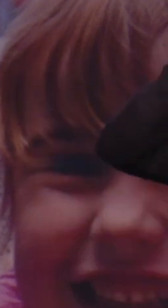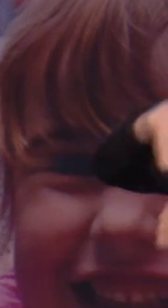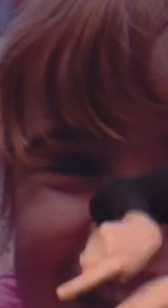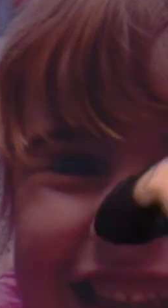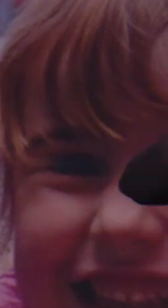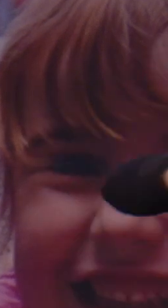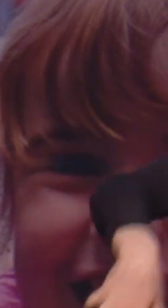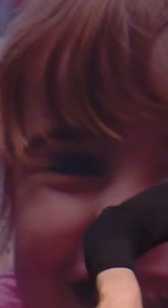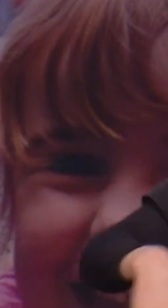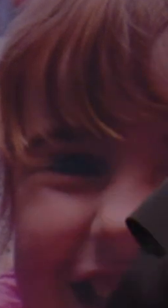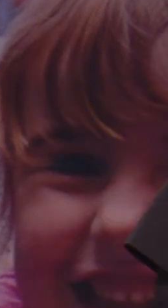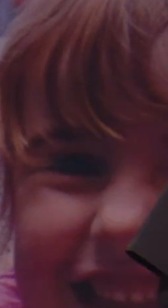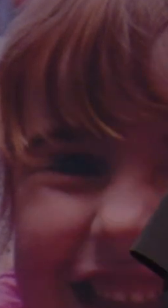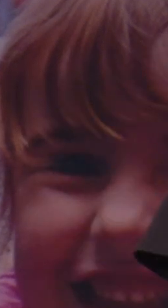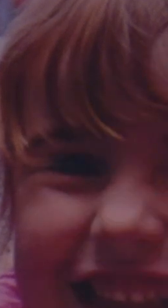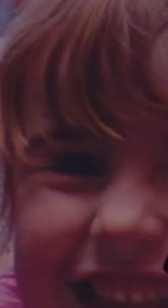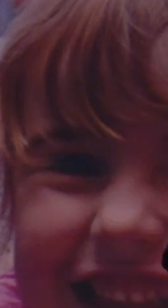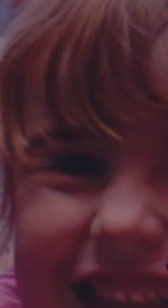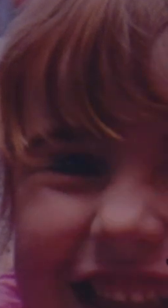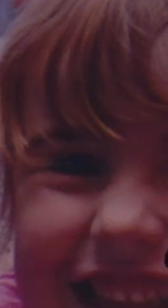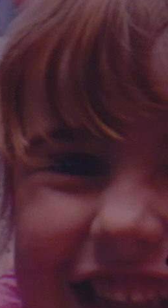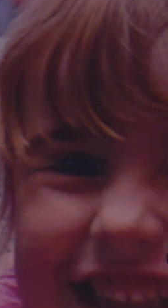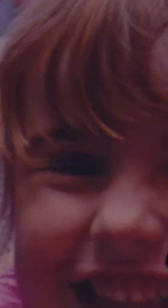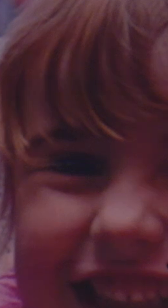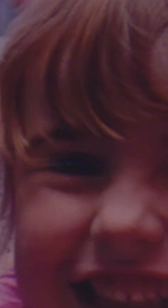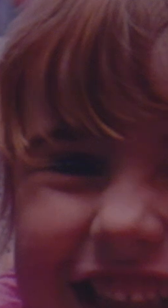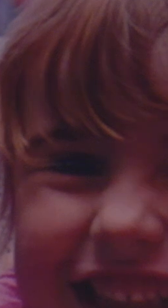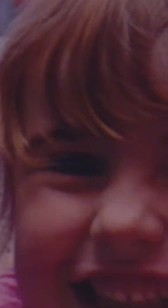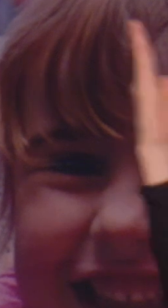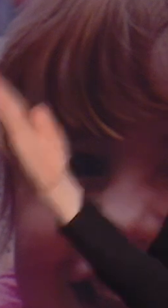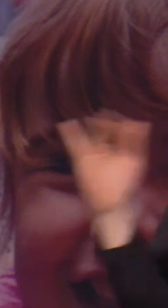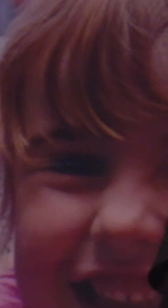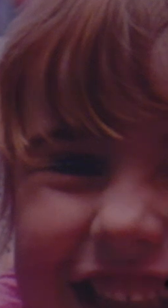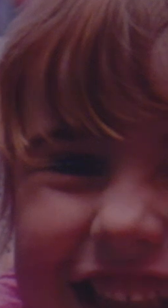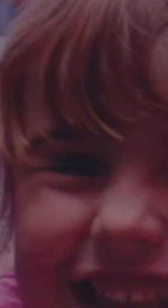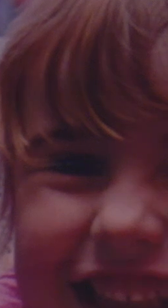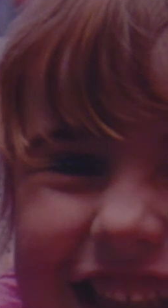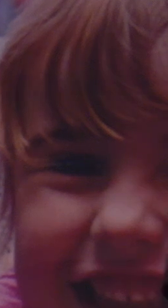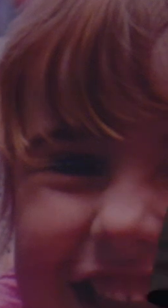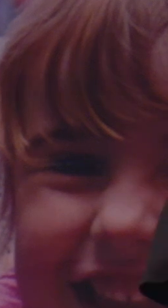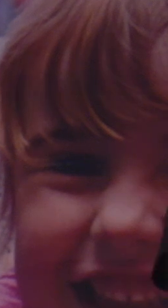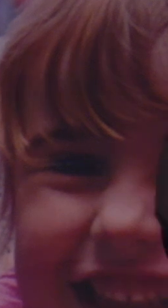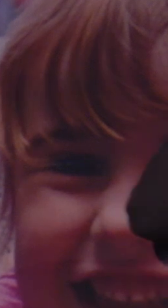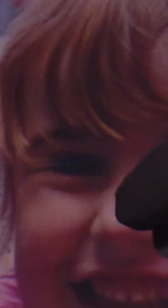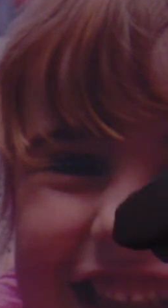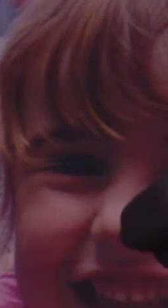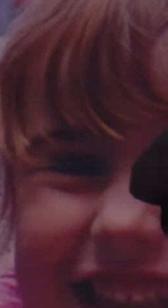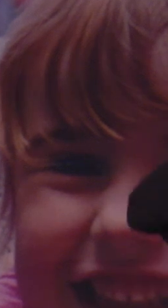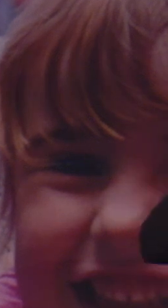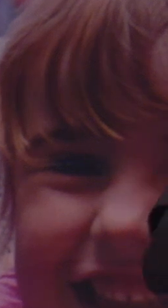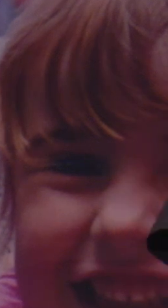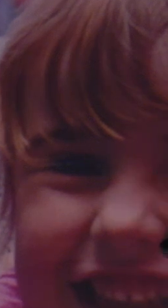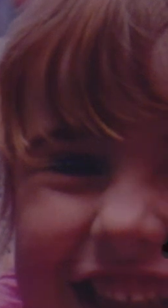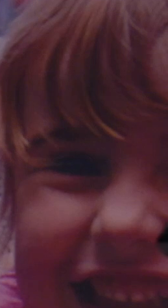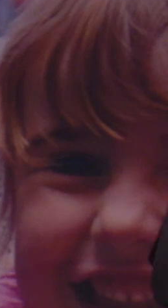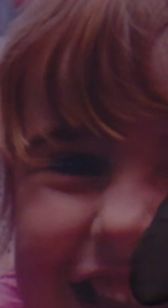stuff like dividing things into acts and different breaks, you just think about important moments. Say you've had the end of a scene, someone's